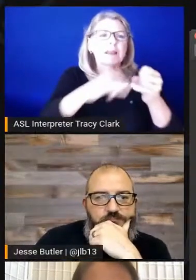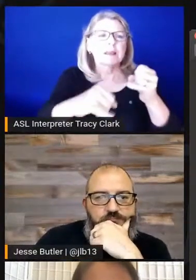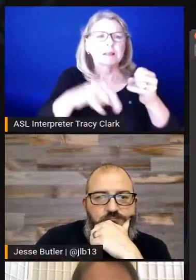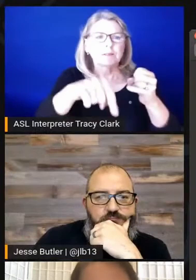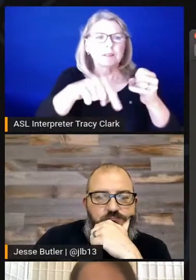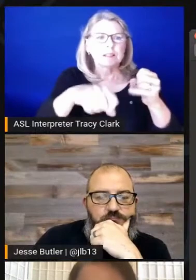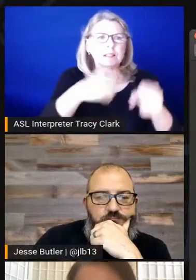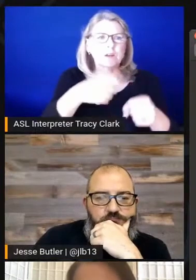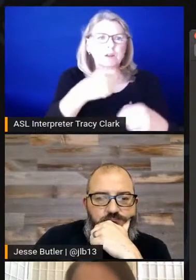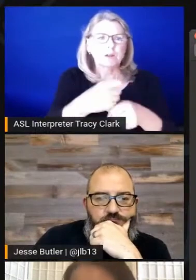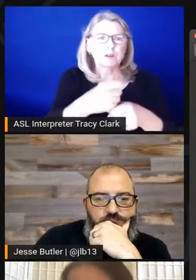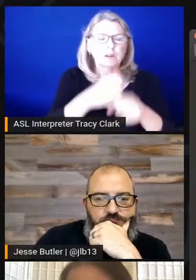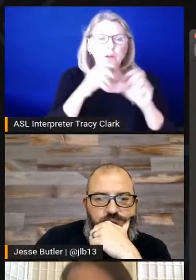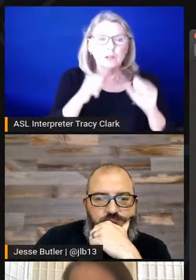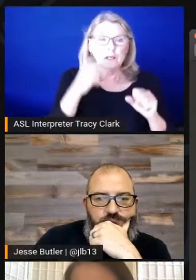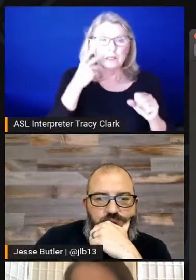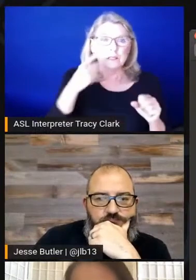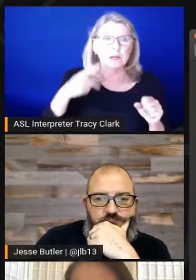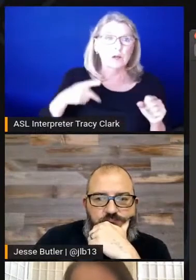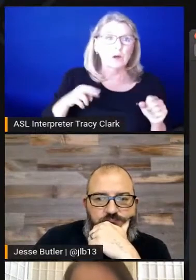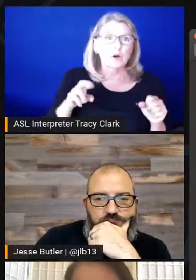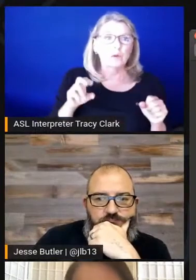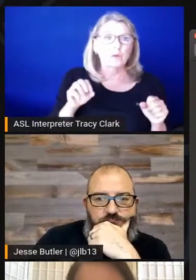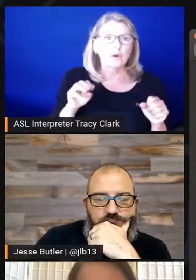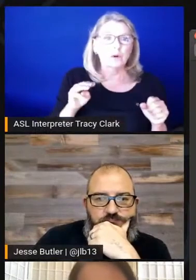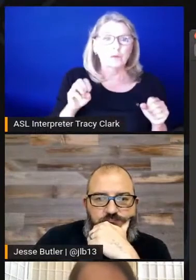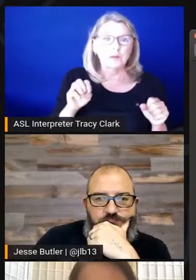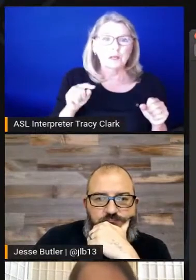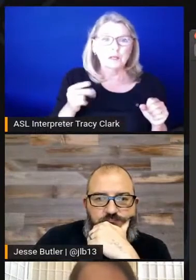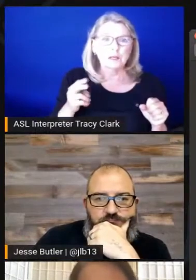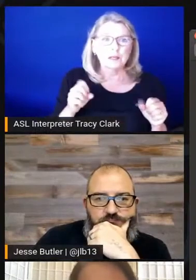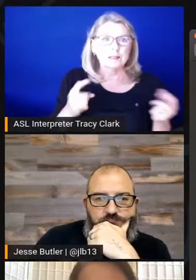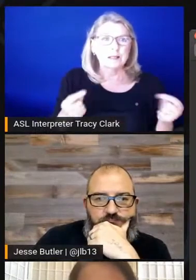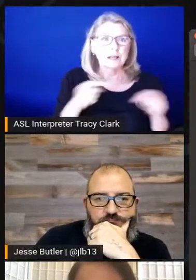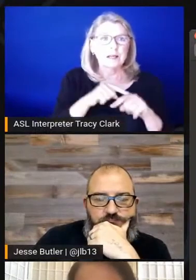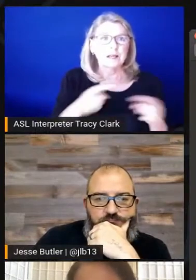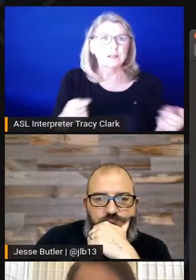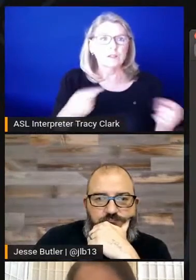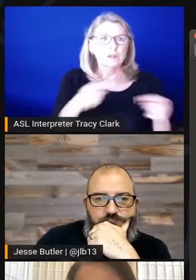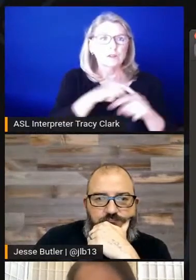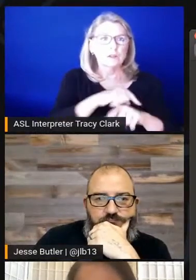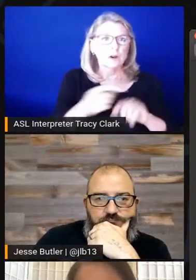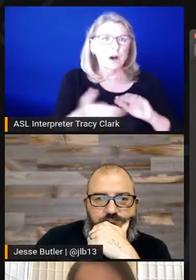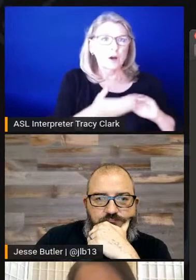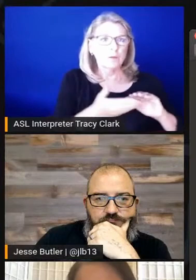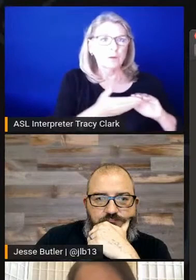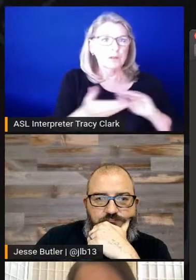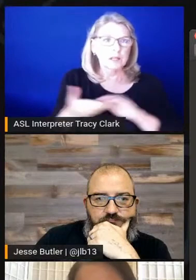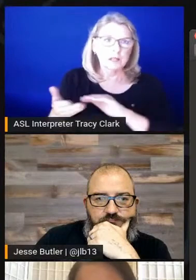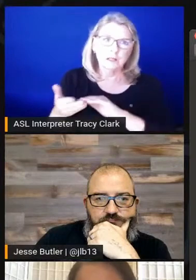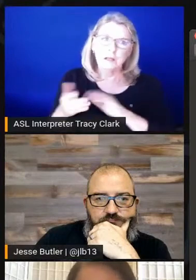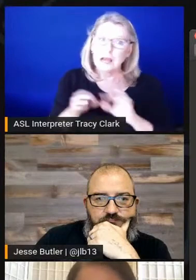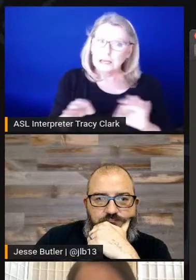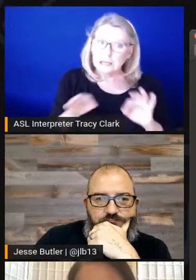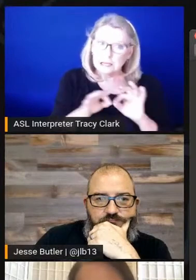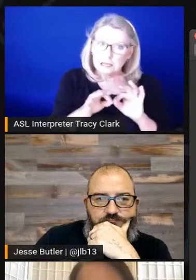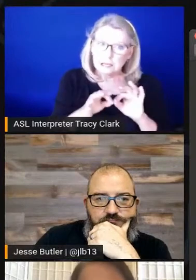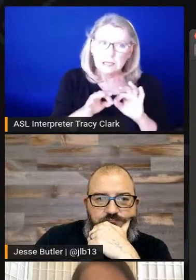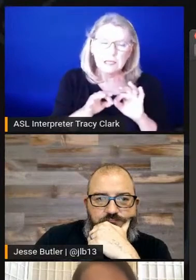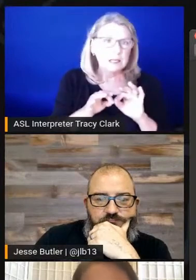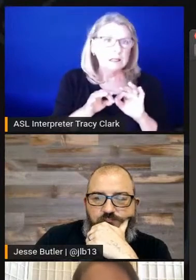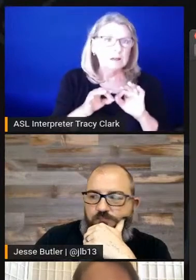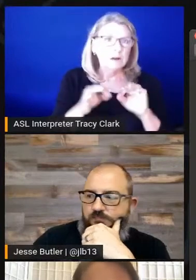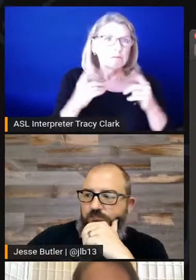You can see that Prometheus interoperability is a very key milestone for us on the project, enabling